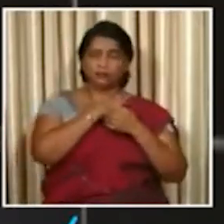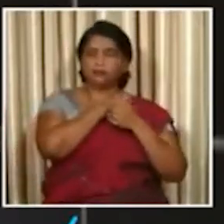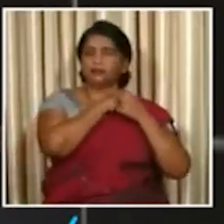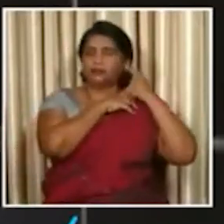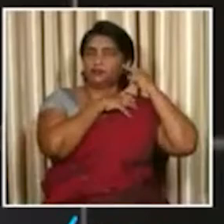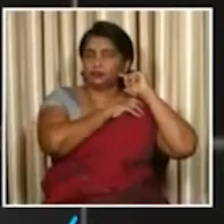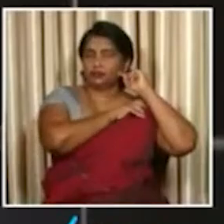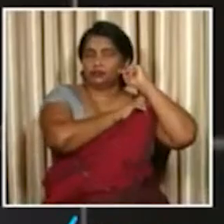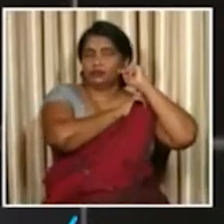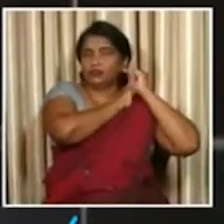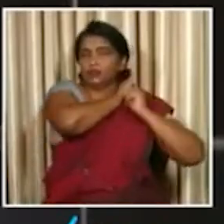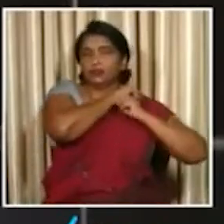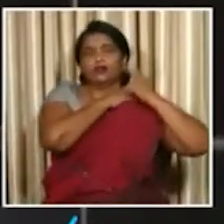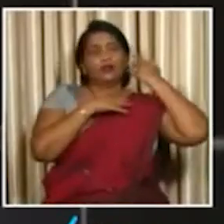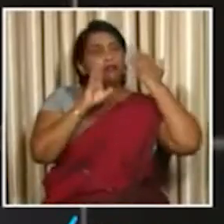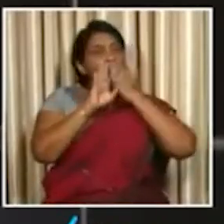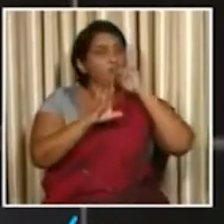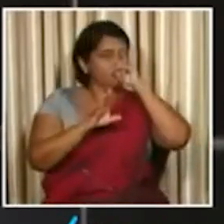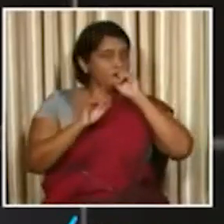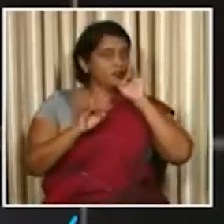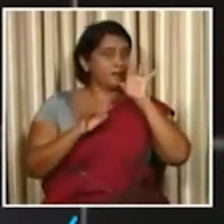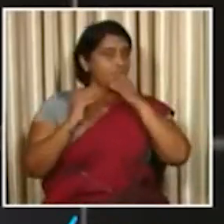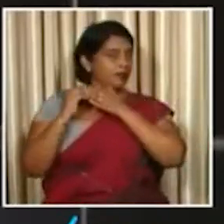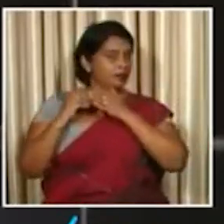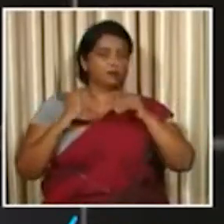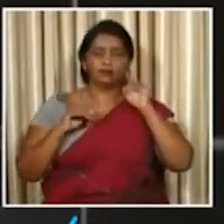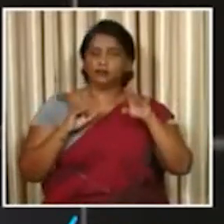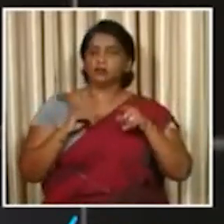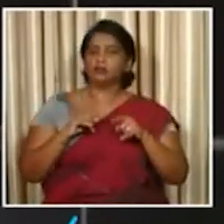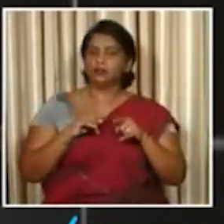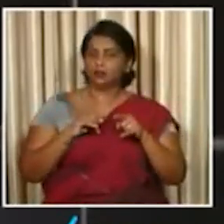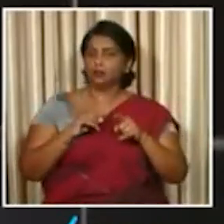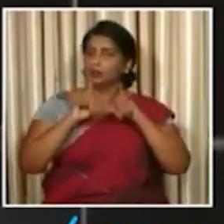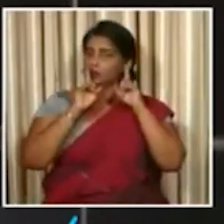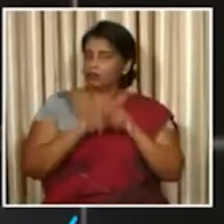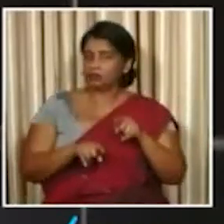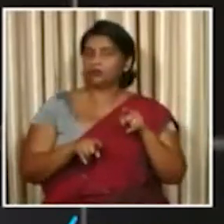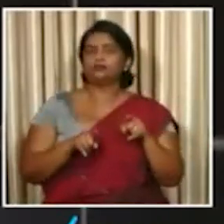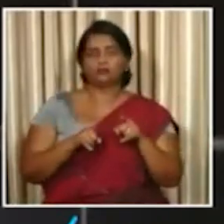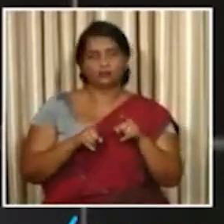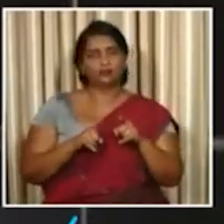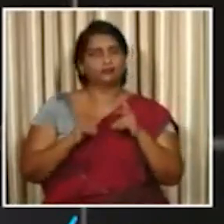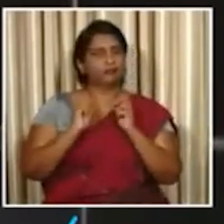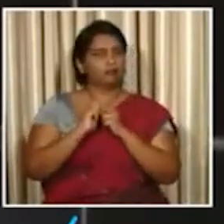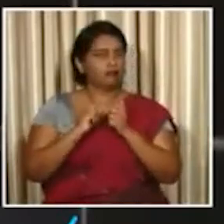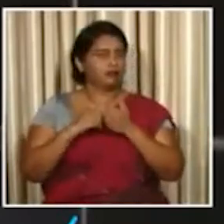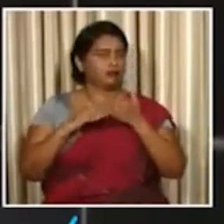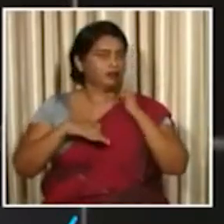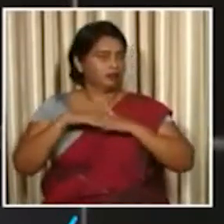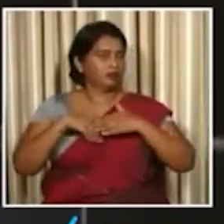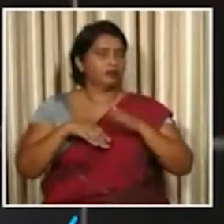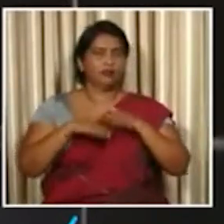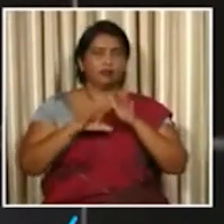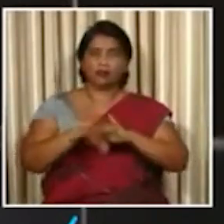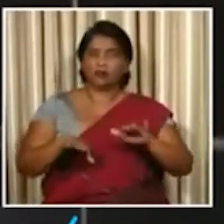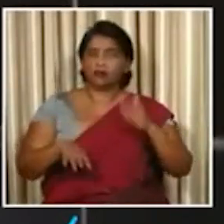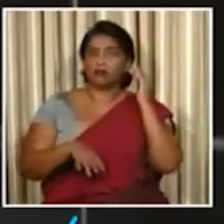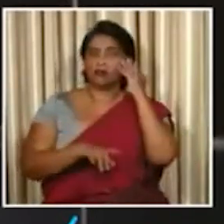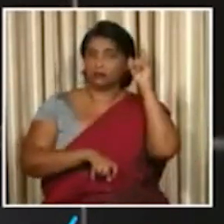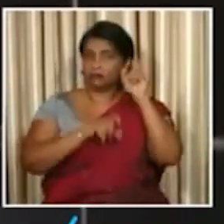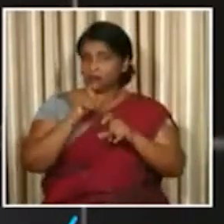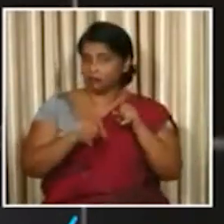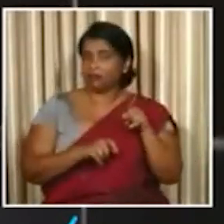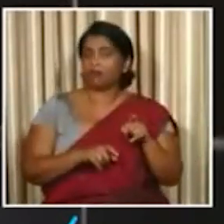months. Children and women are apparently clear targets of these highly abominable attacks, and